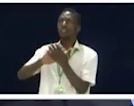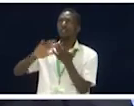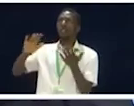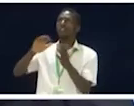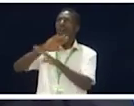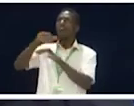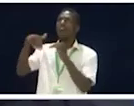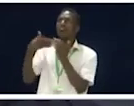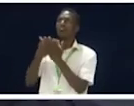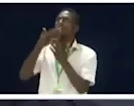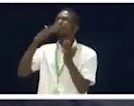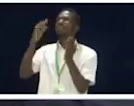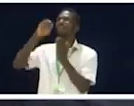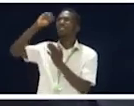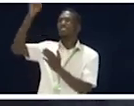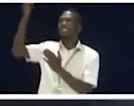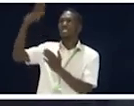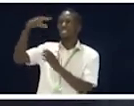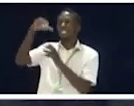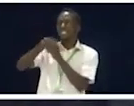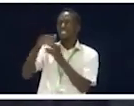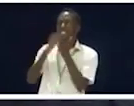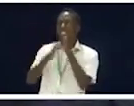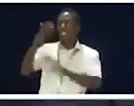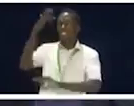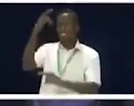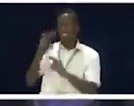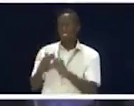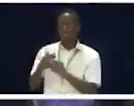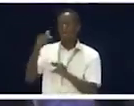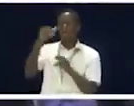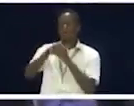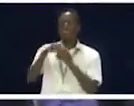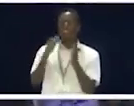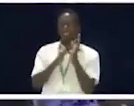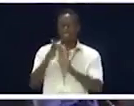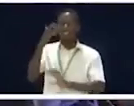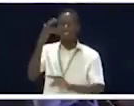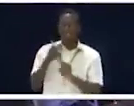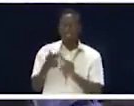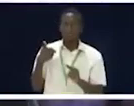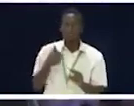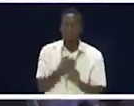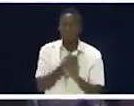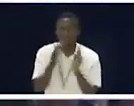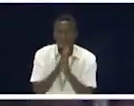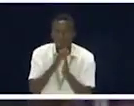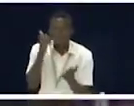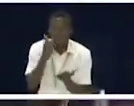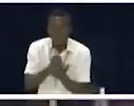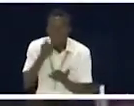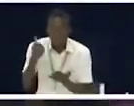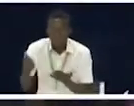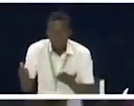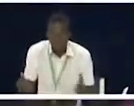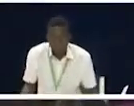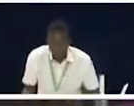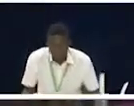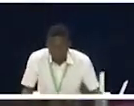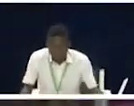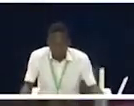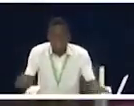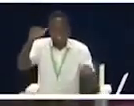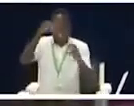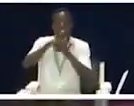name of Jesus, have we prayed. In Jesus' name have we prayed. Come on, in